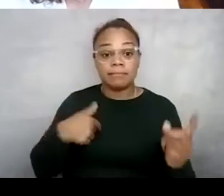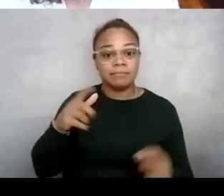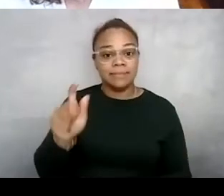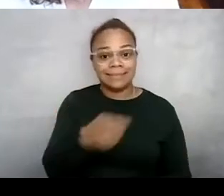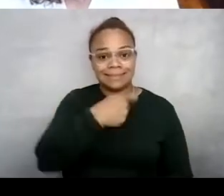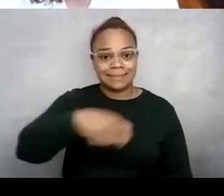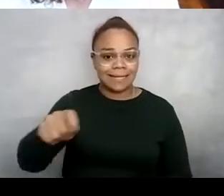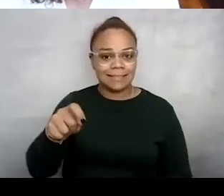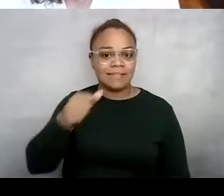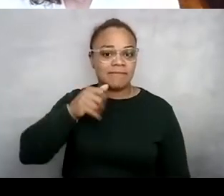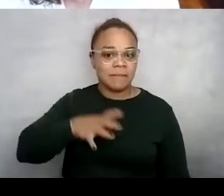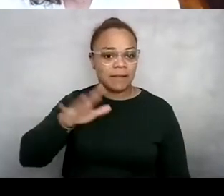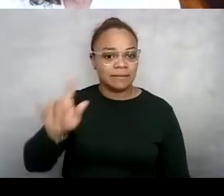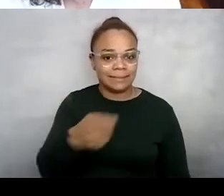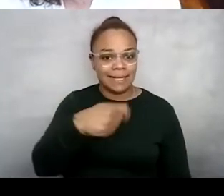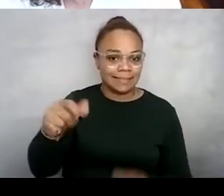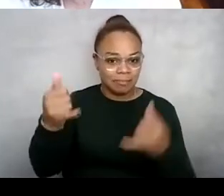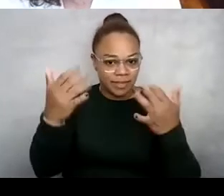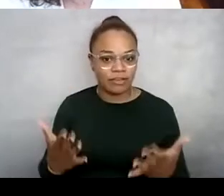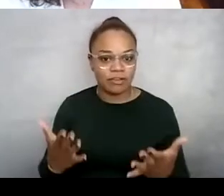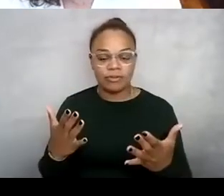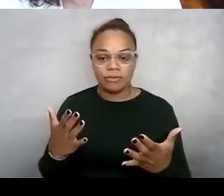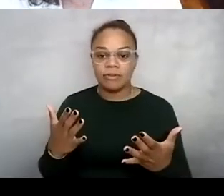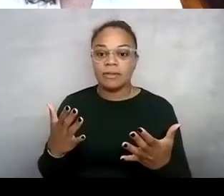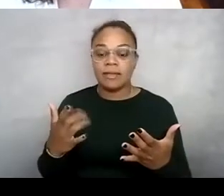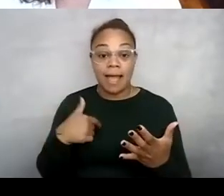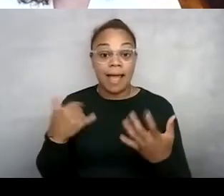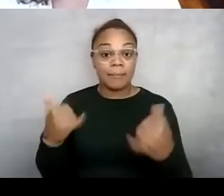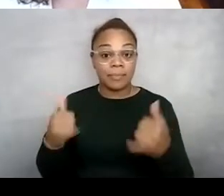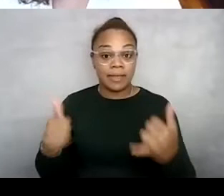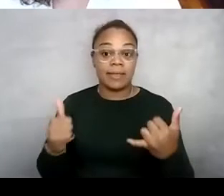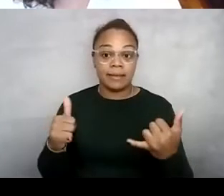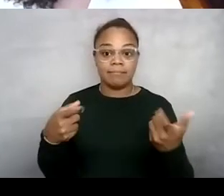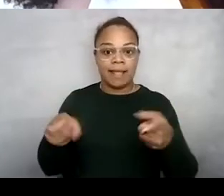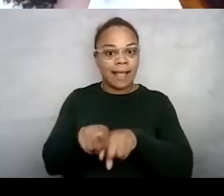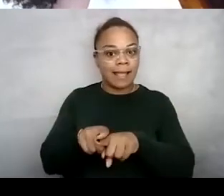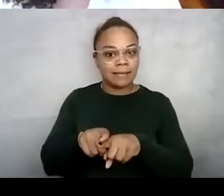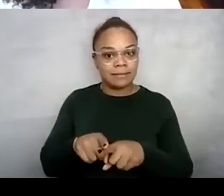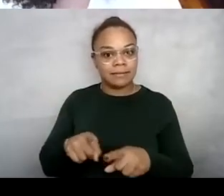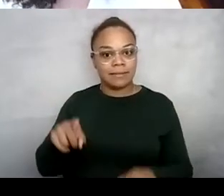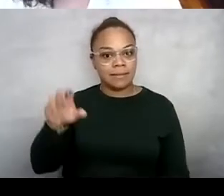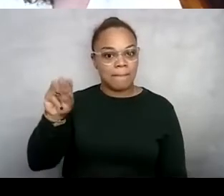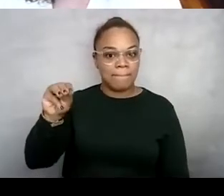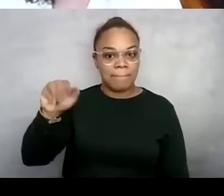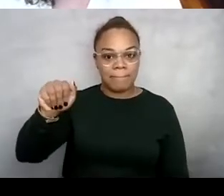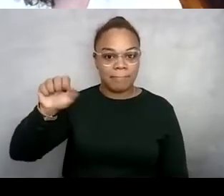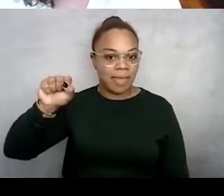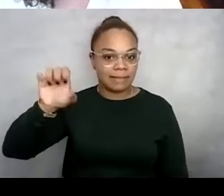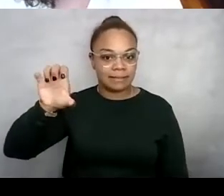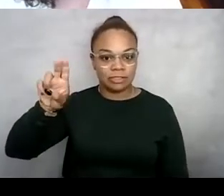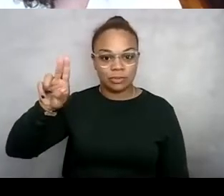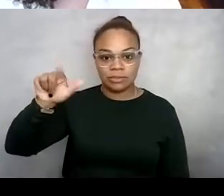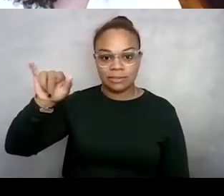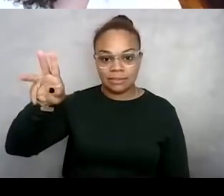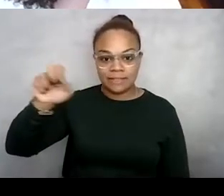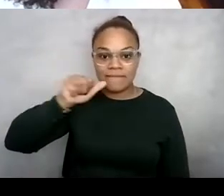university. And I played as a masculine female. Fortunately, we